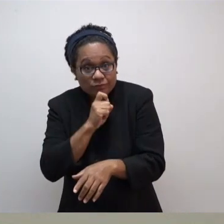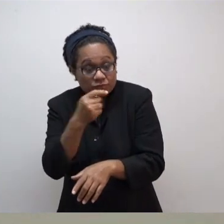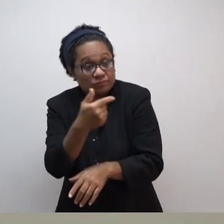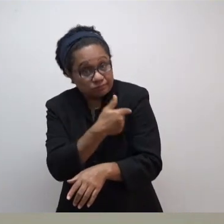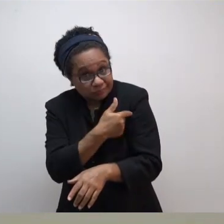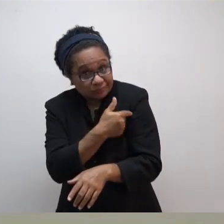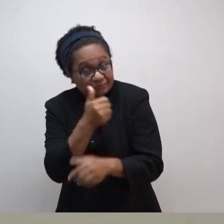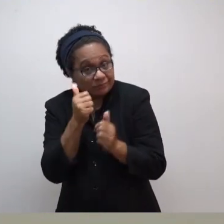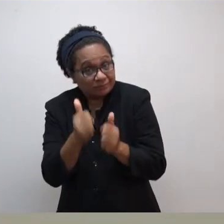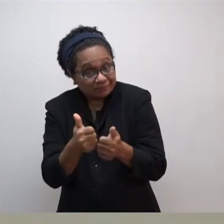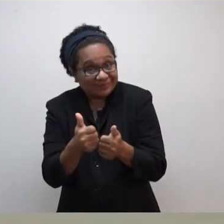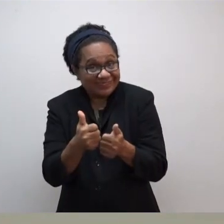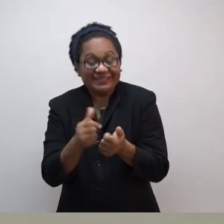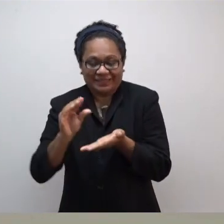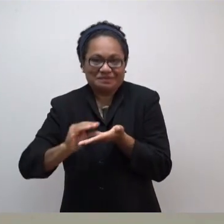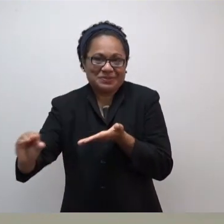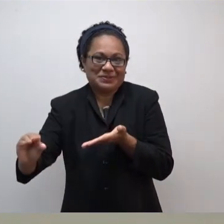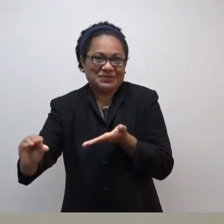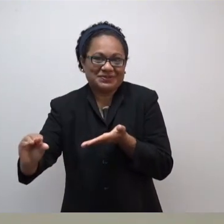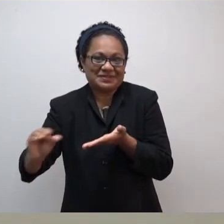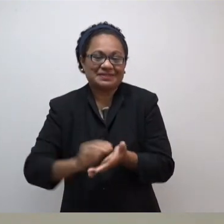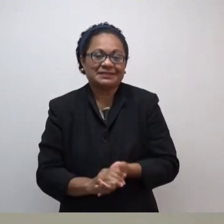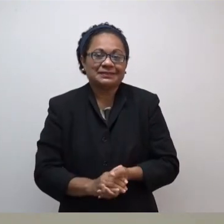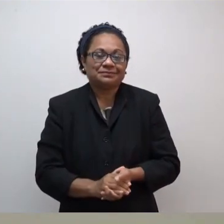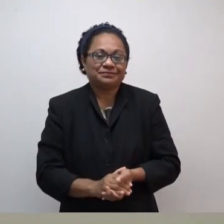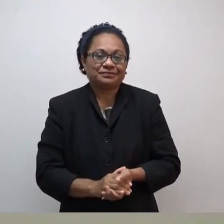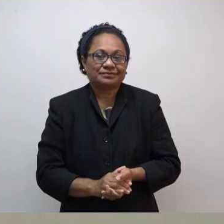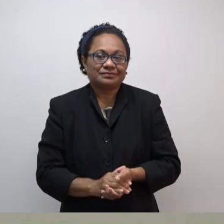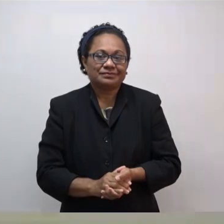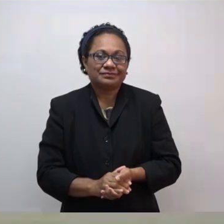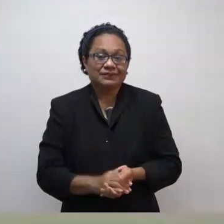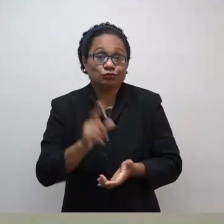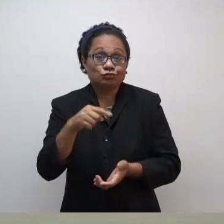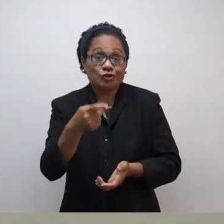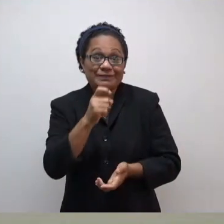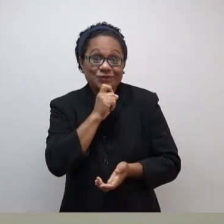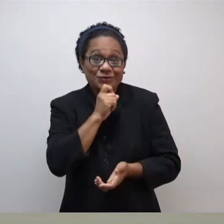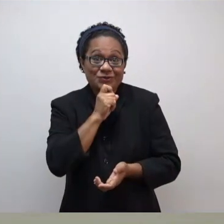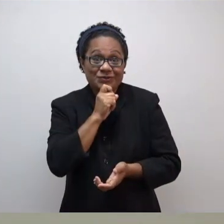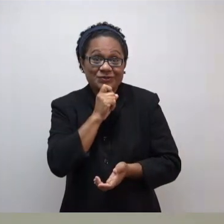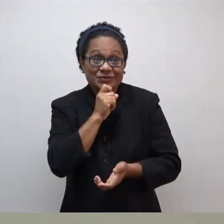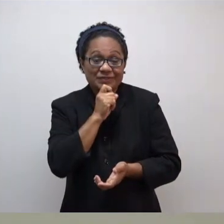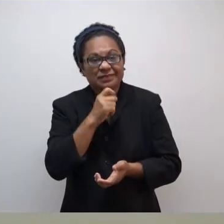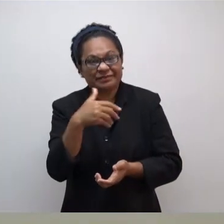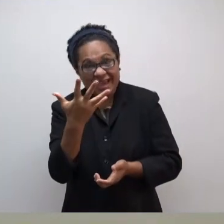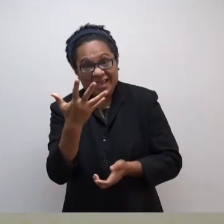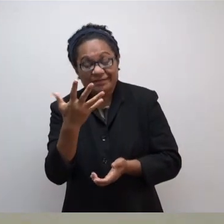first jab. If they do, by close of business, they'll also be paid out. That involves